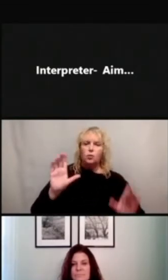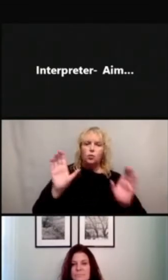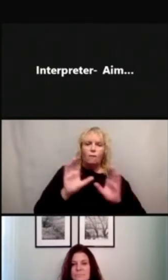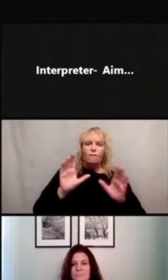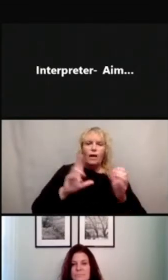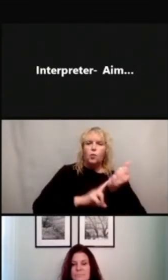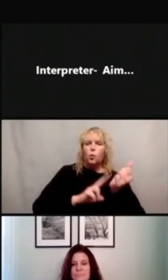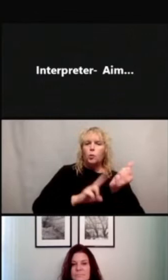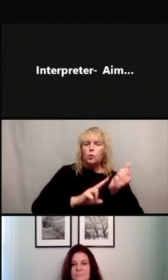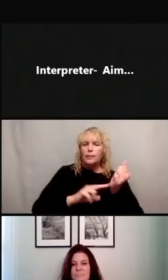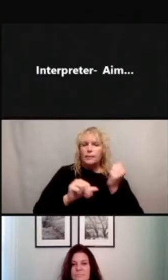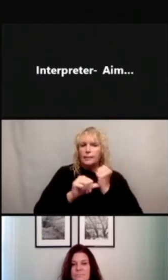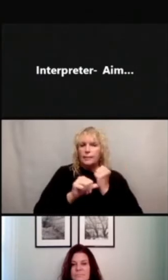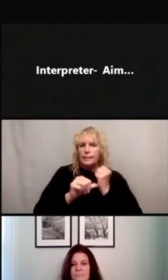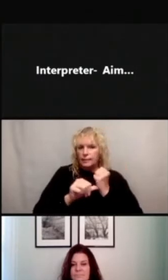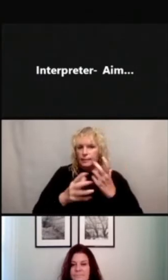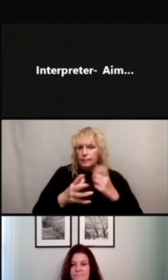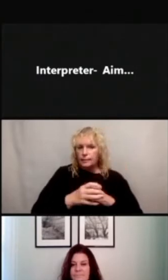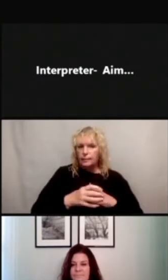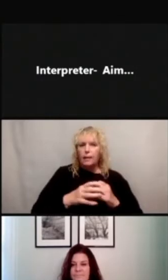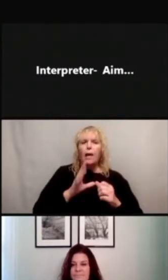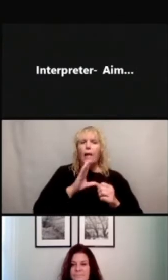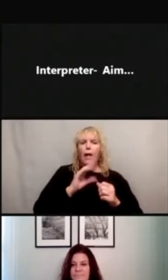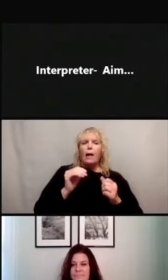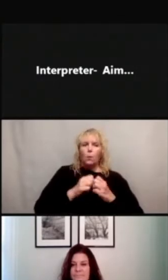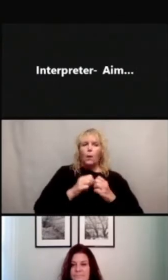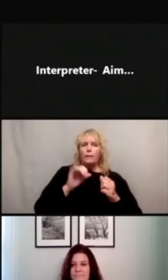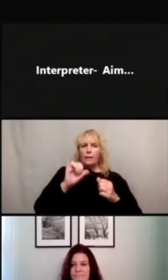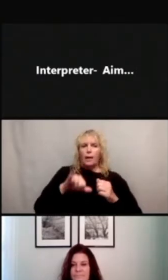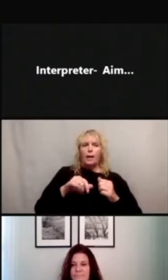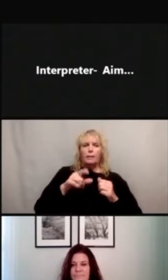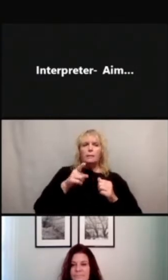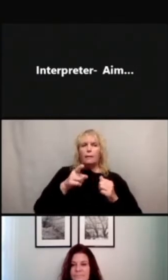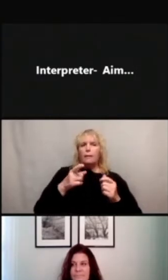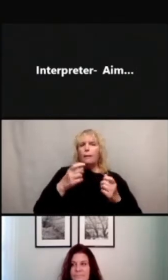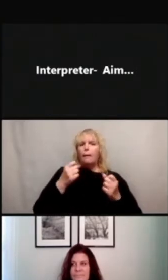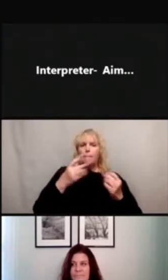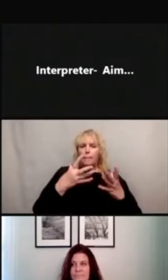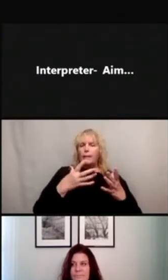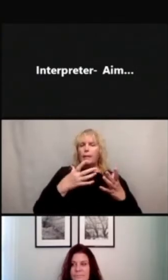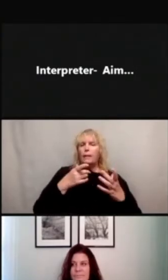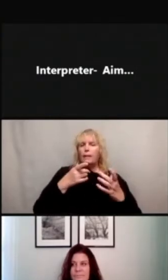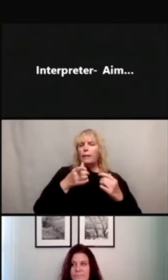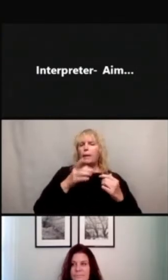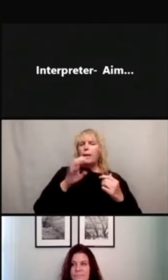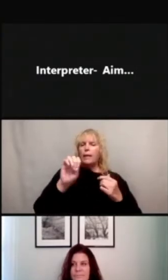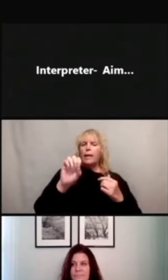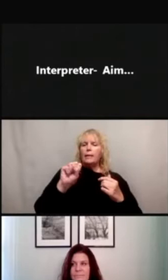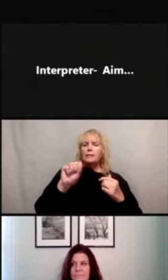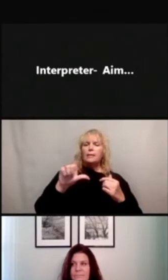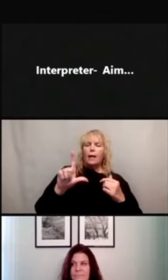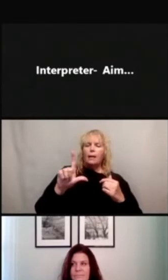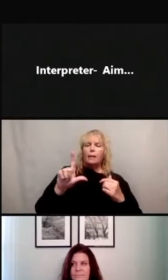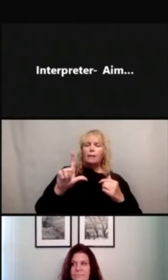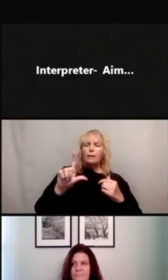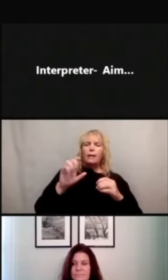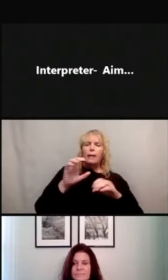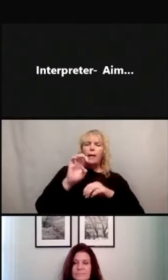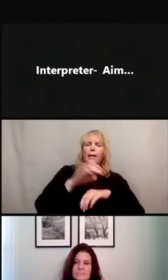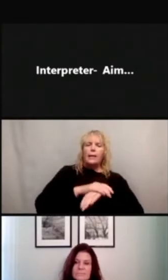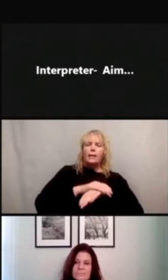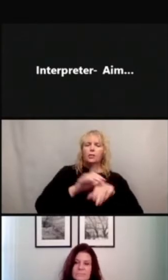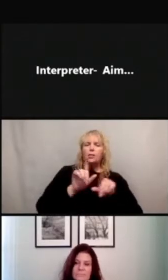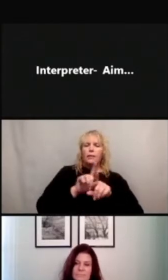And of course, with the ESOL programs, serve lots of immigrants, some are not literate in their